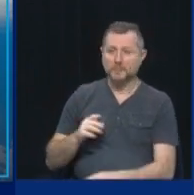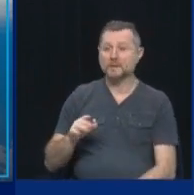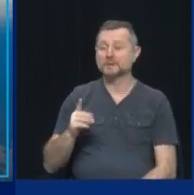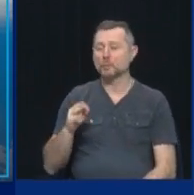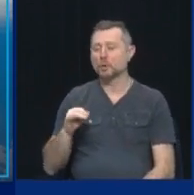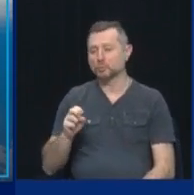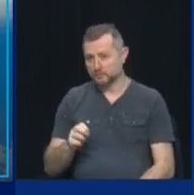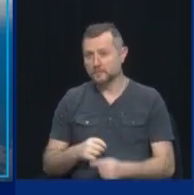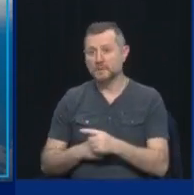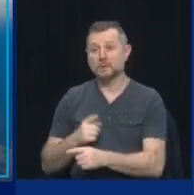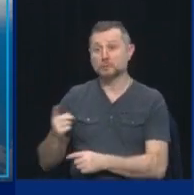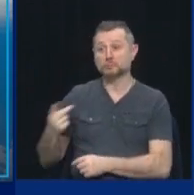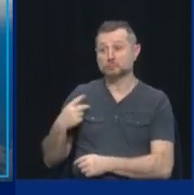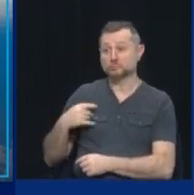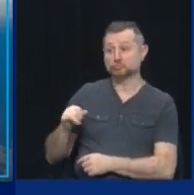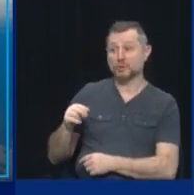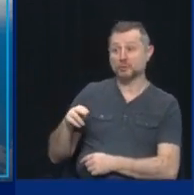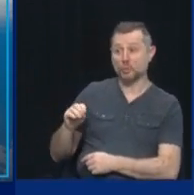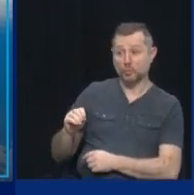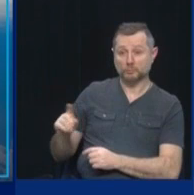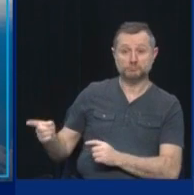in the middle of the night one night.